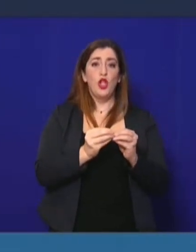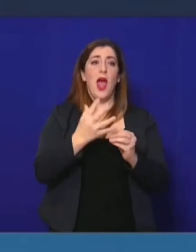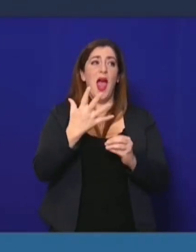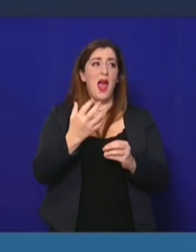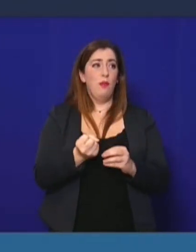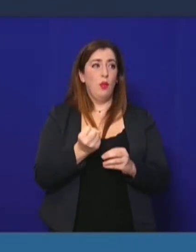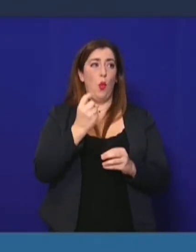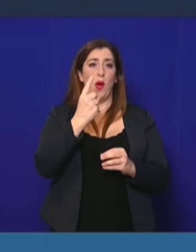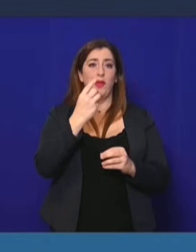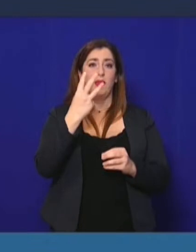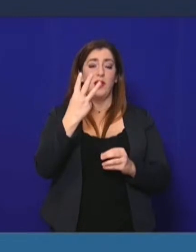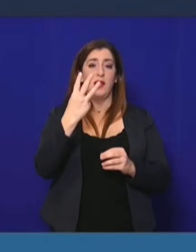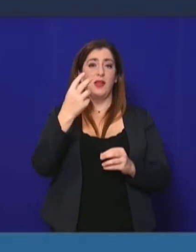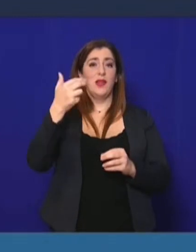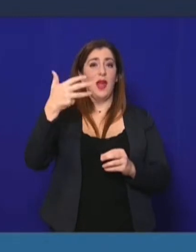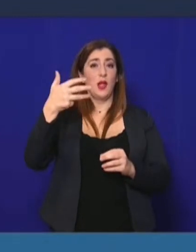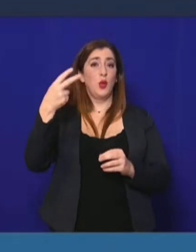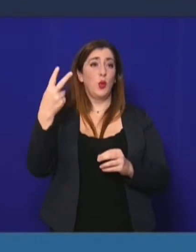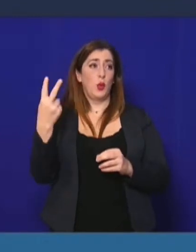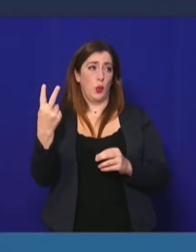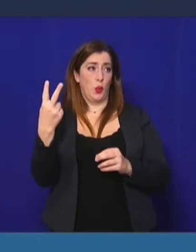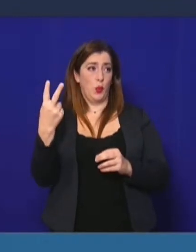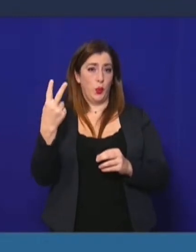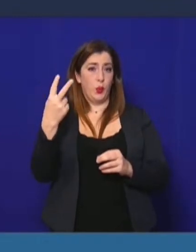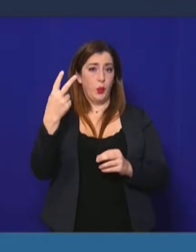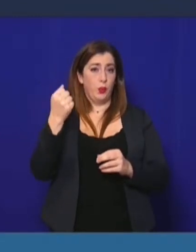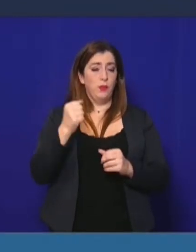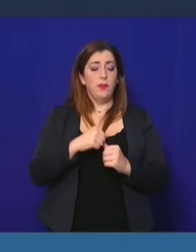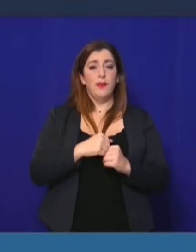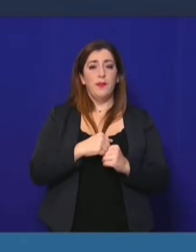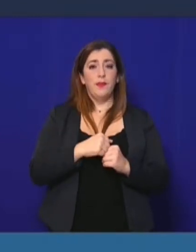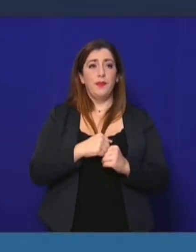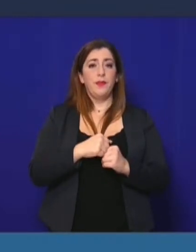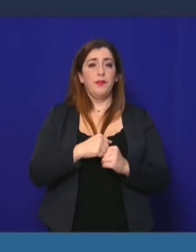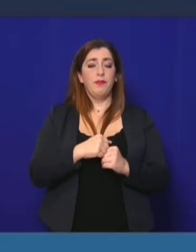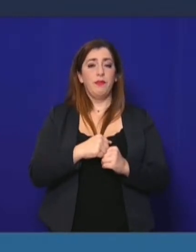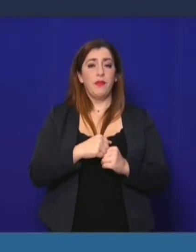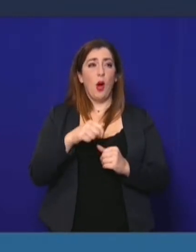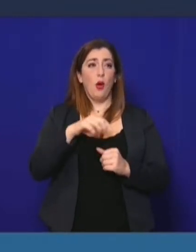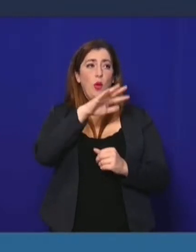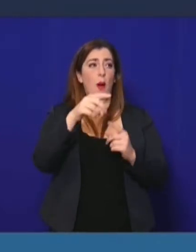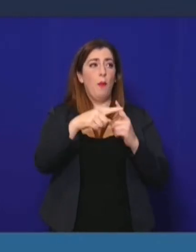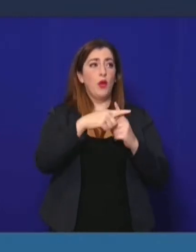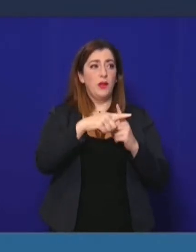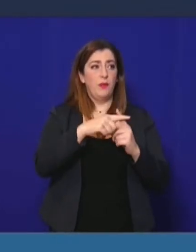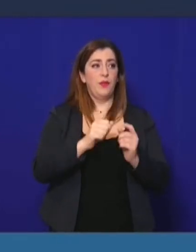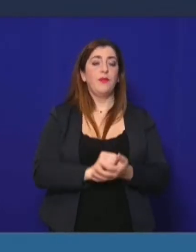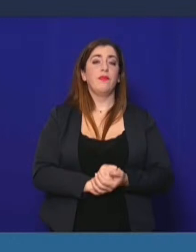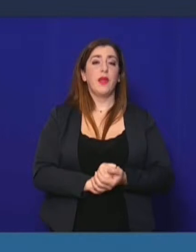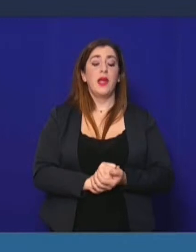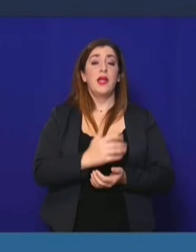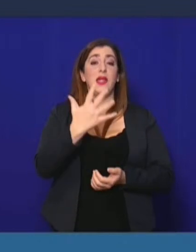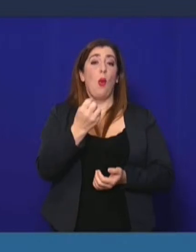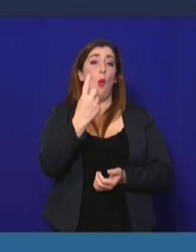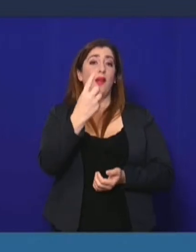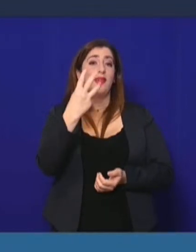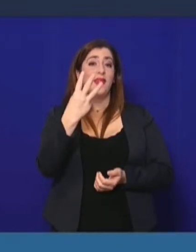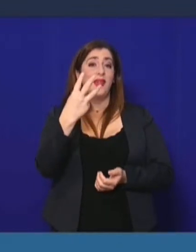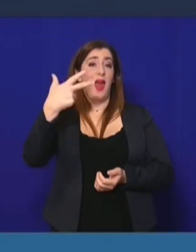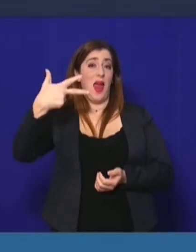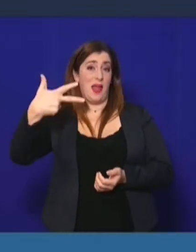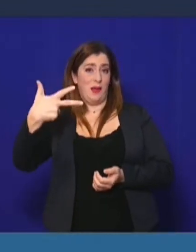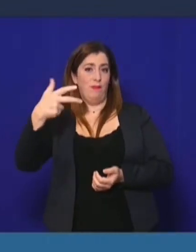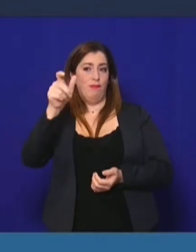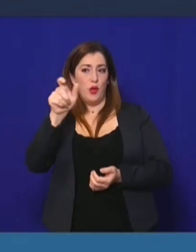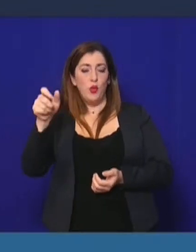12,665. Kien ħarsu wkoll lejn in-numru ta' nies li fiequ, kellna 138 cases li fiequ